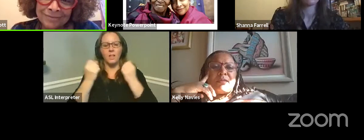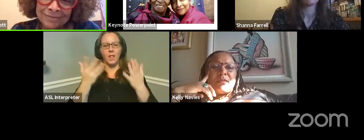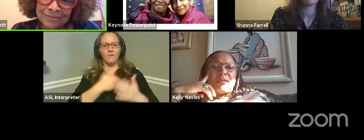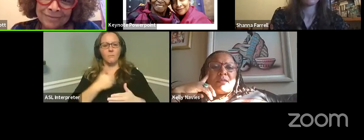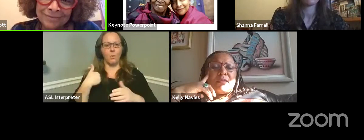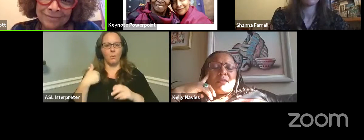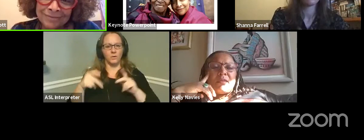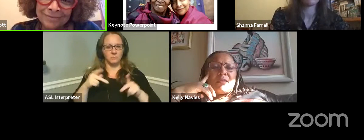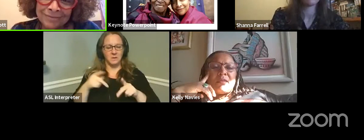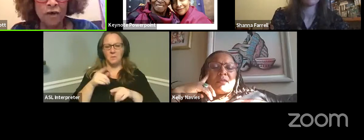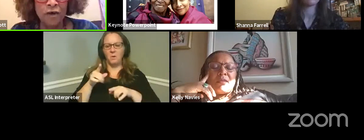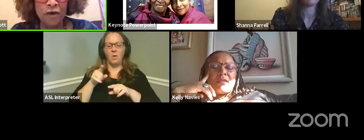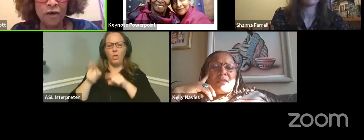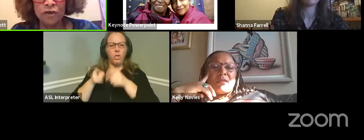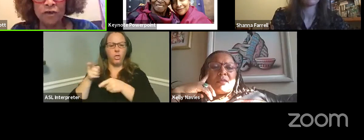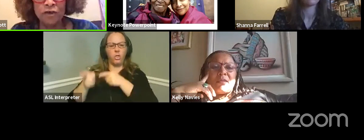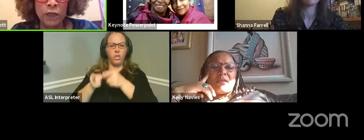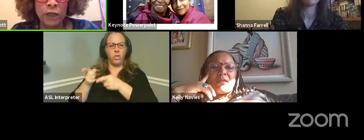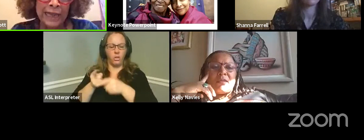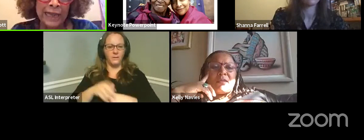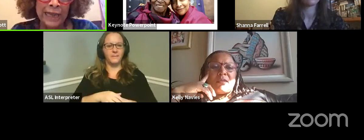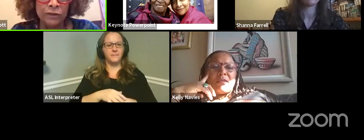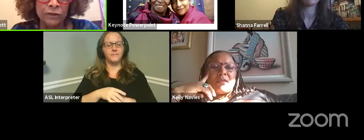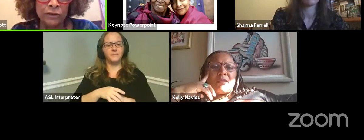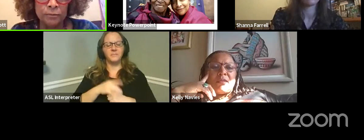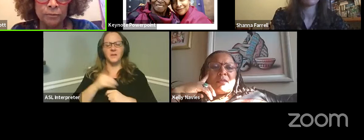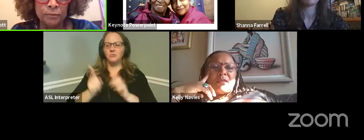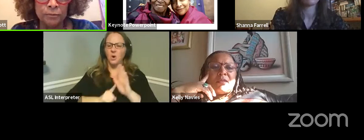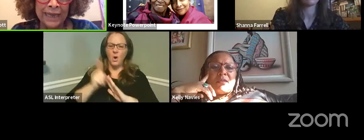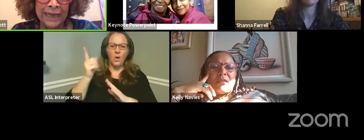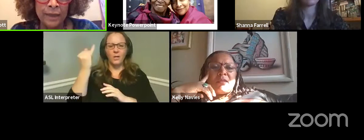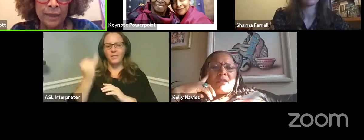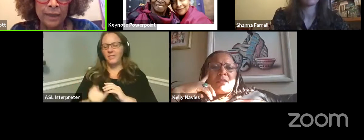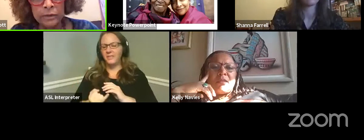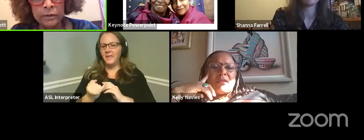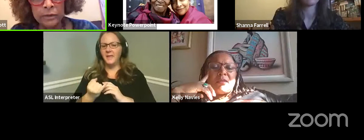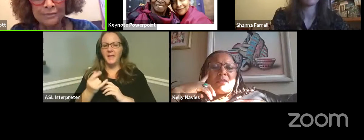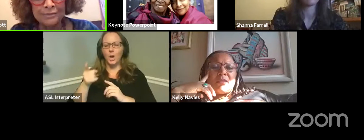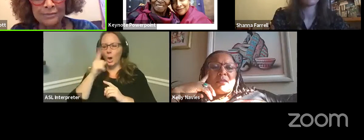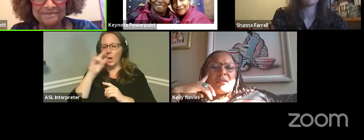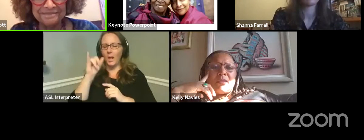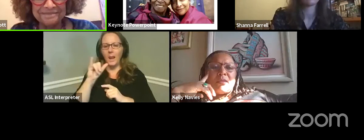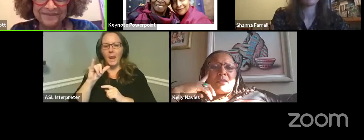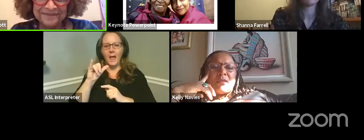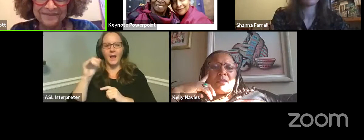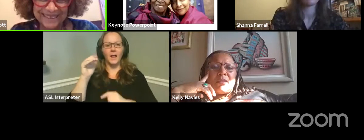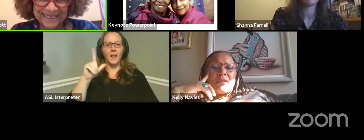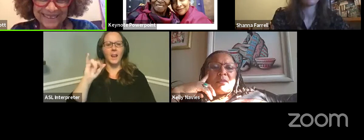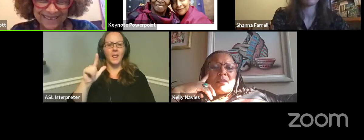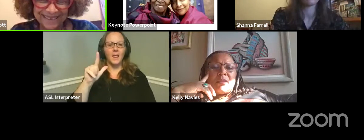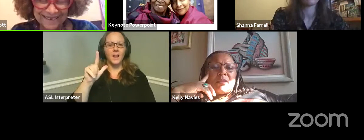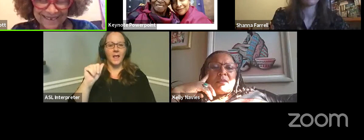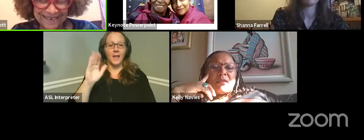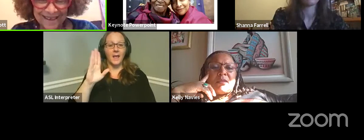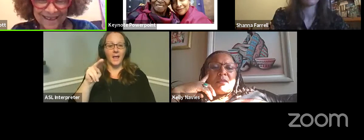they just get on him every day. My father was tall and lanky, looked a little bit like Lil Abner.